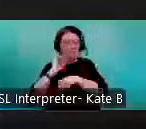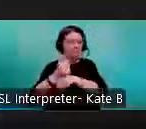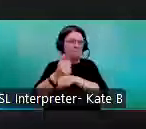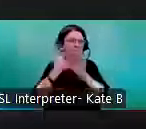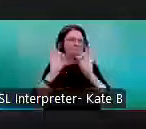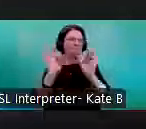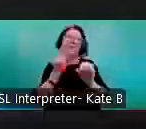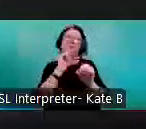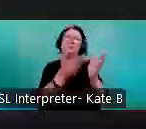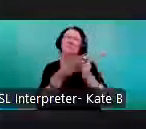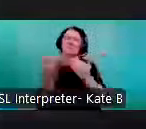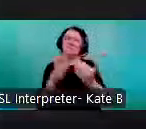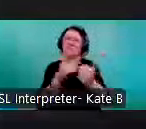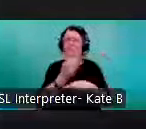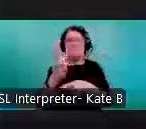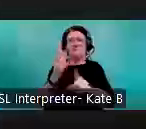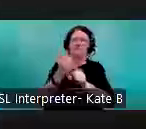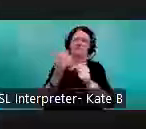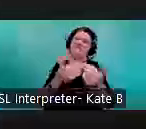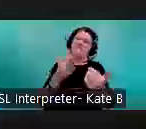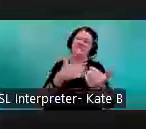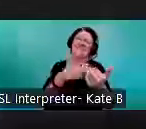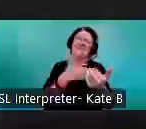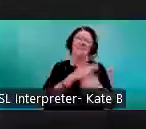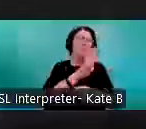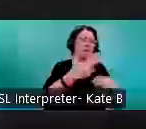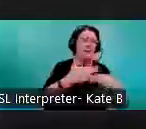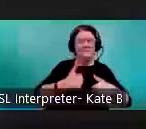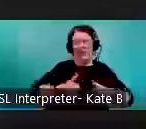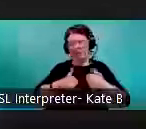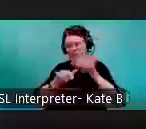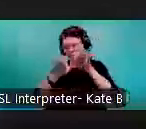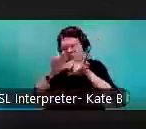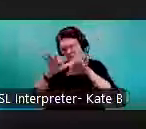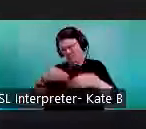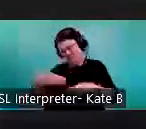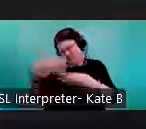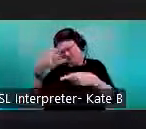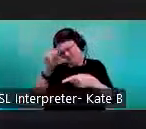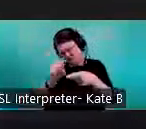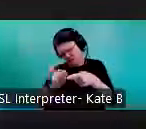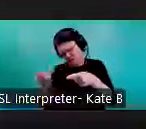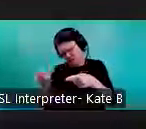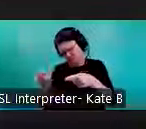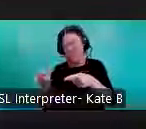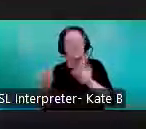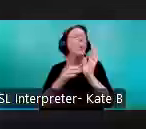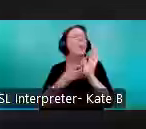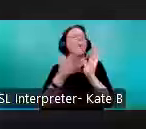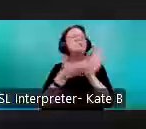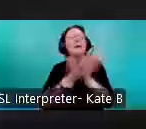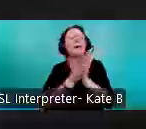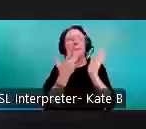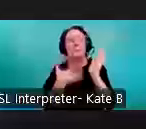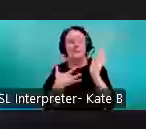pretty easy to check. You just pretty much need your name and address. For some things that ask for your birth date, and